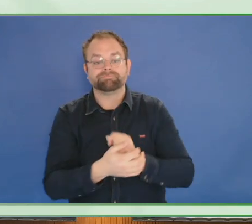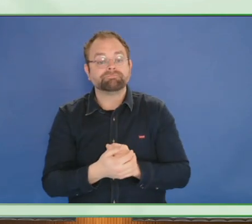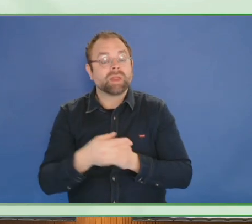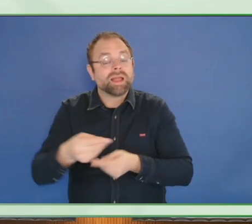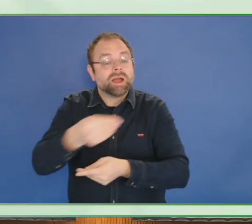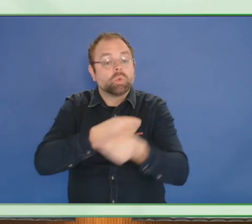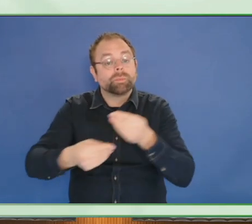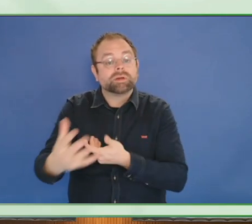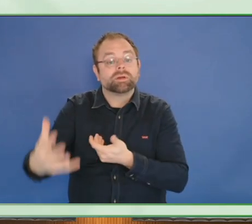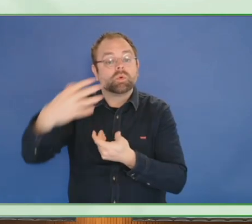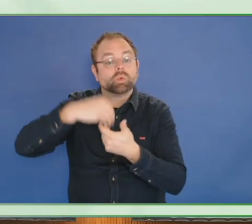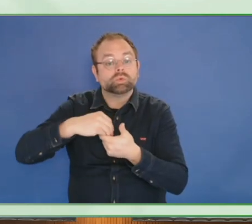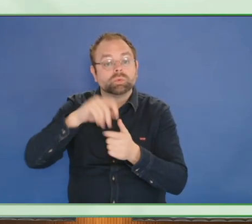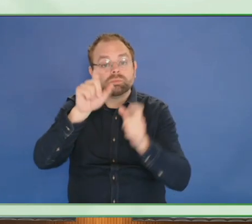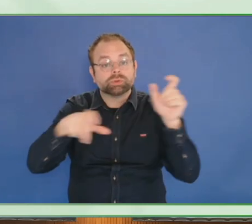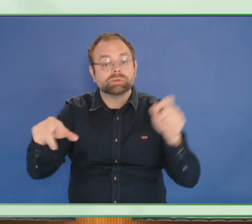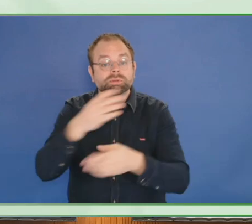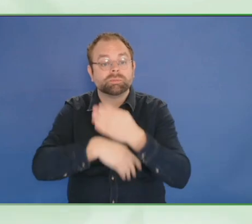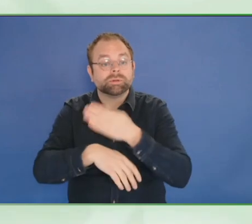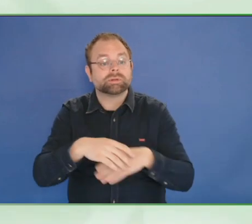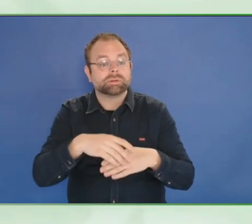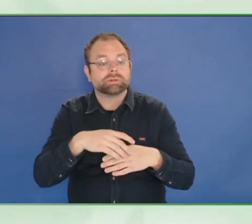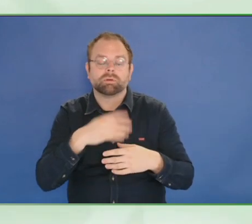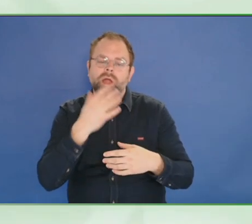is left behind, and thank you.